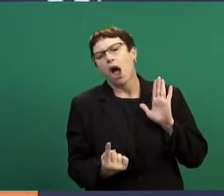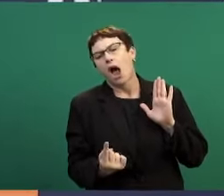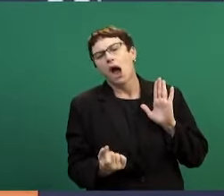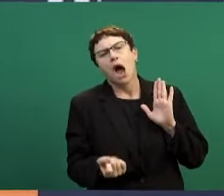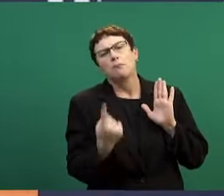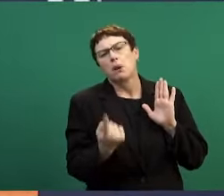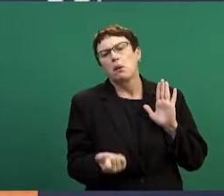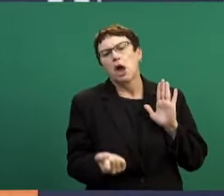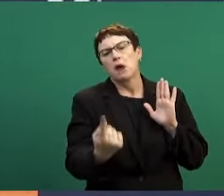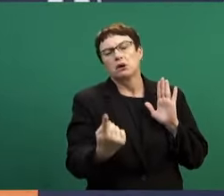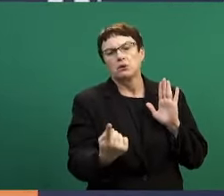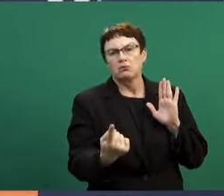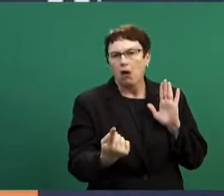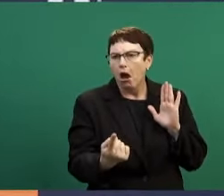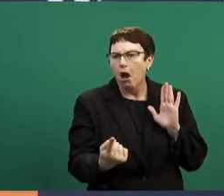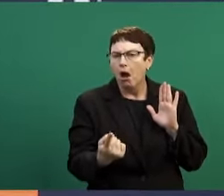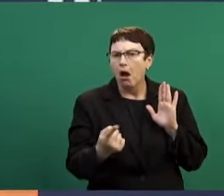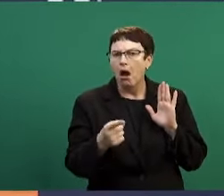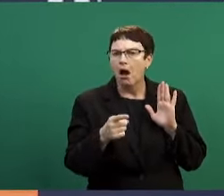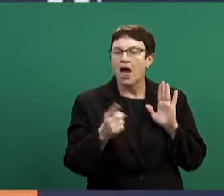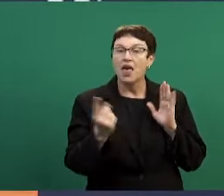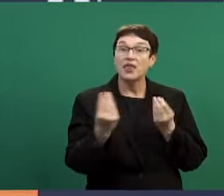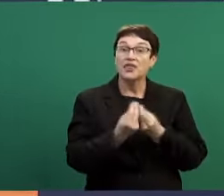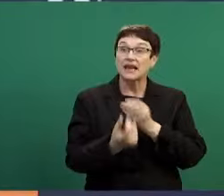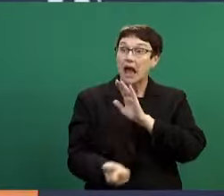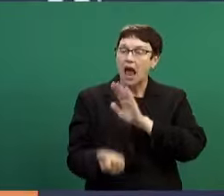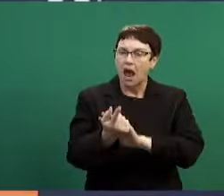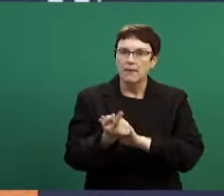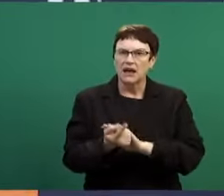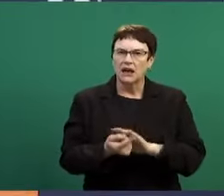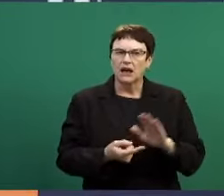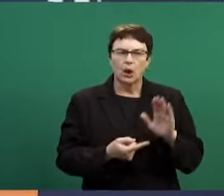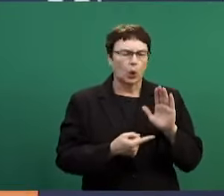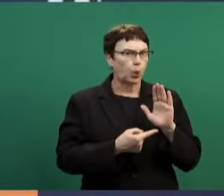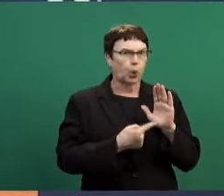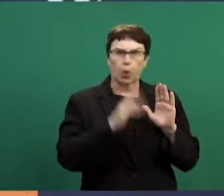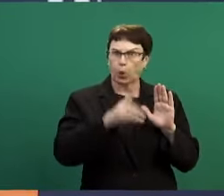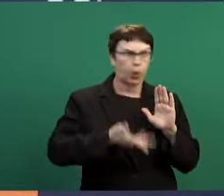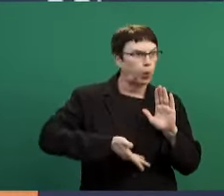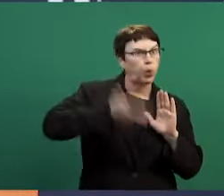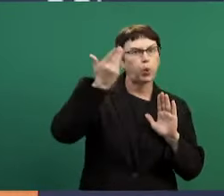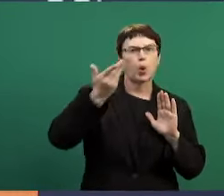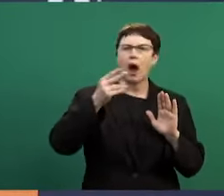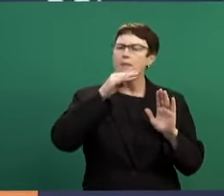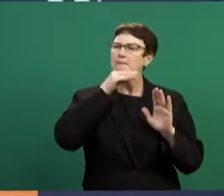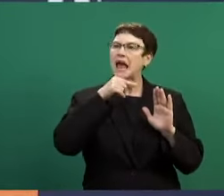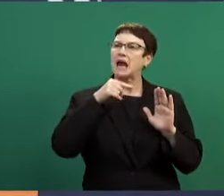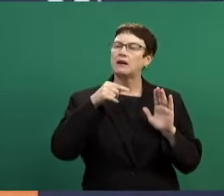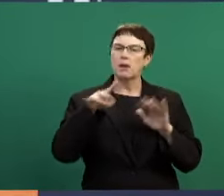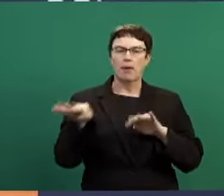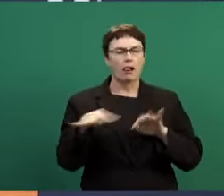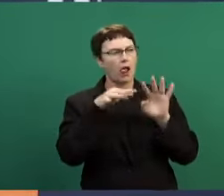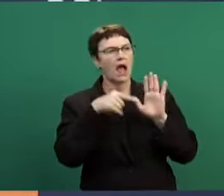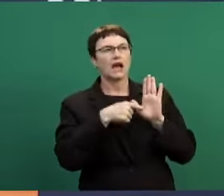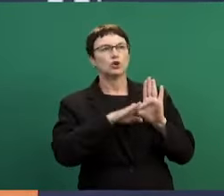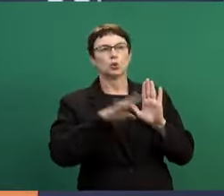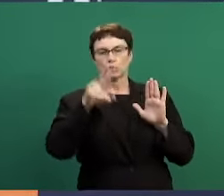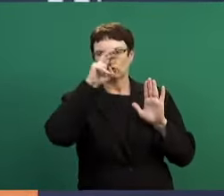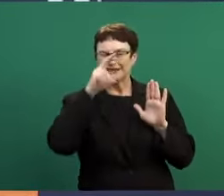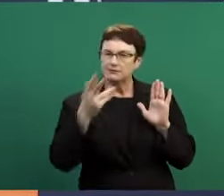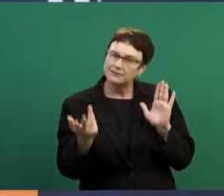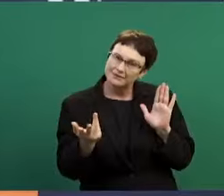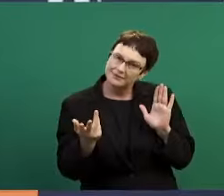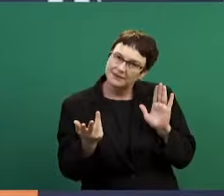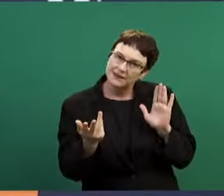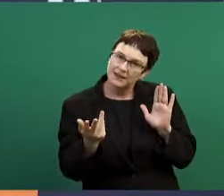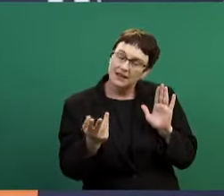it look non-restrictive or less restrictive. Bear in mind, in calculating neutral real